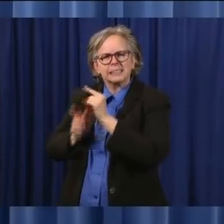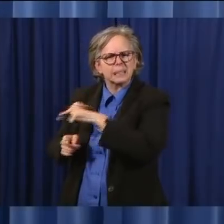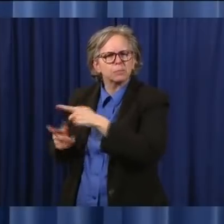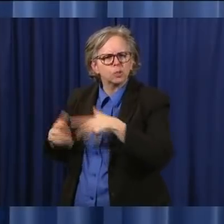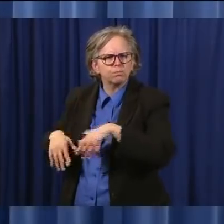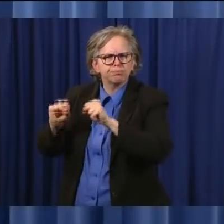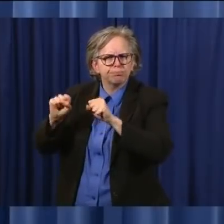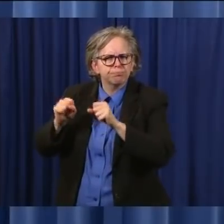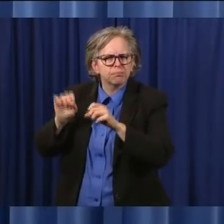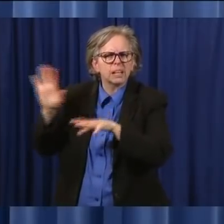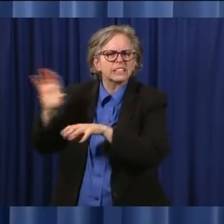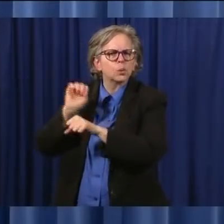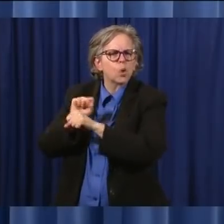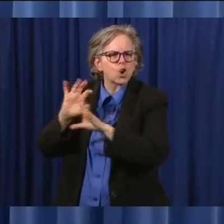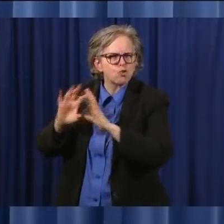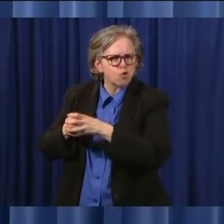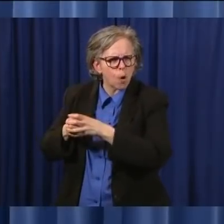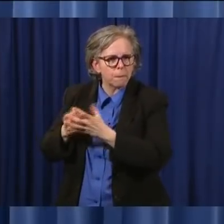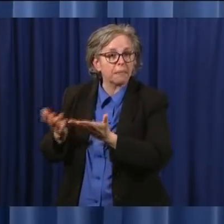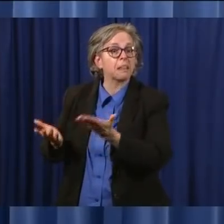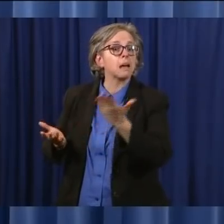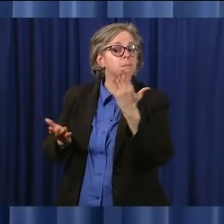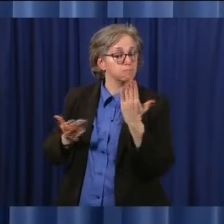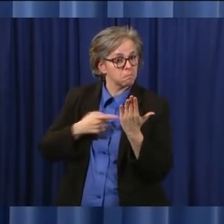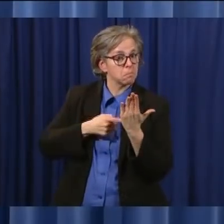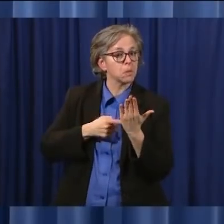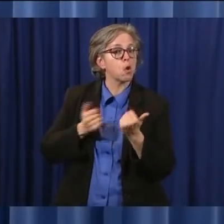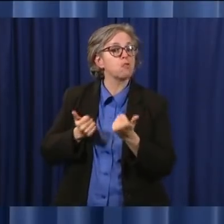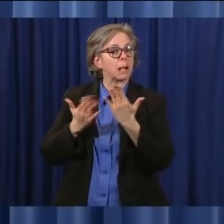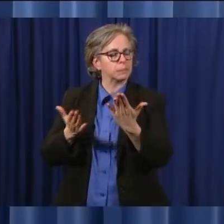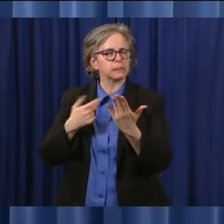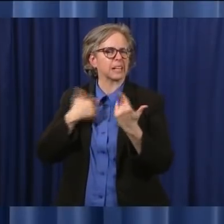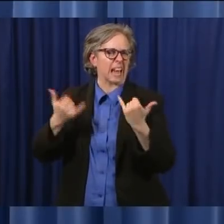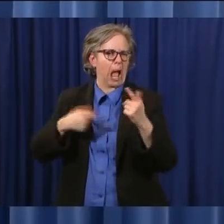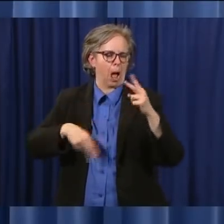some recommendations that we are reviewing. So,